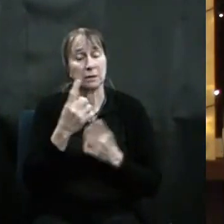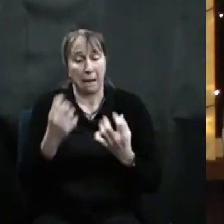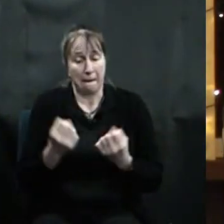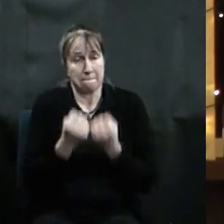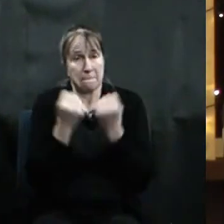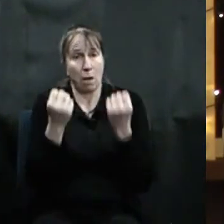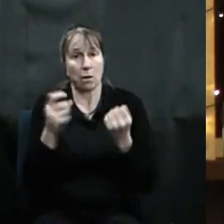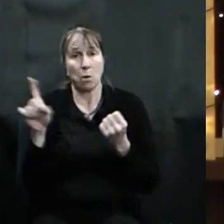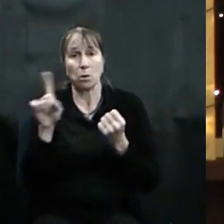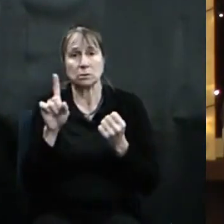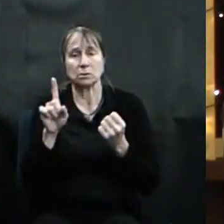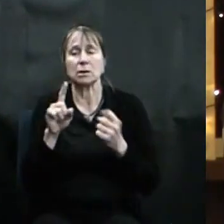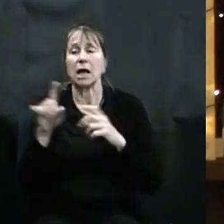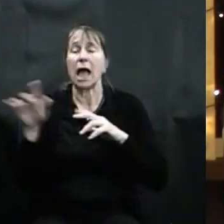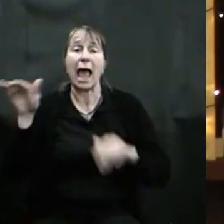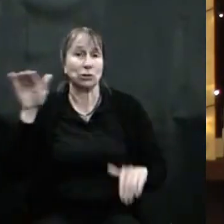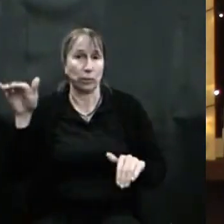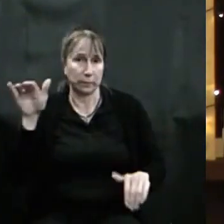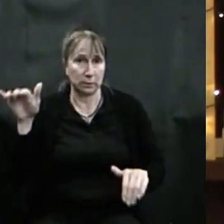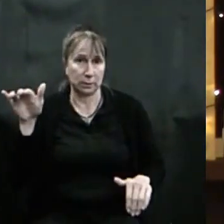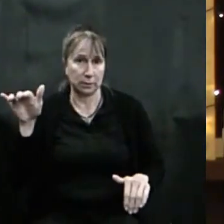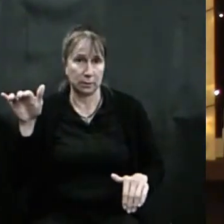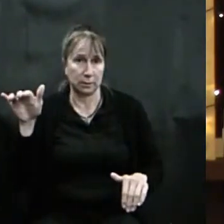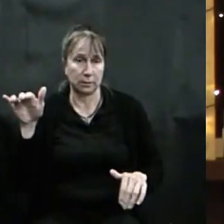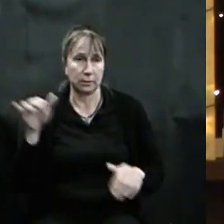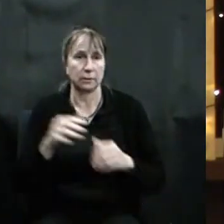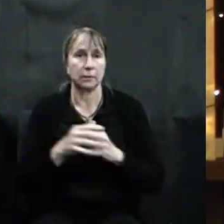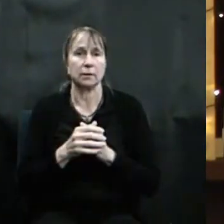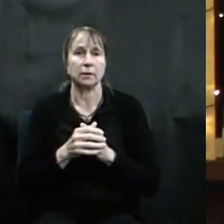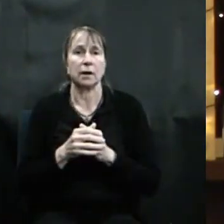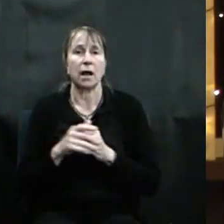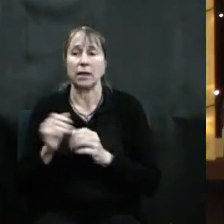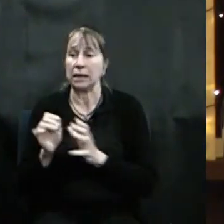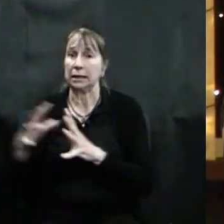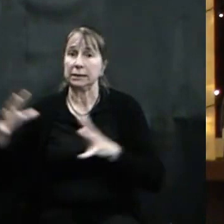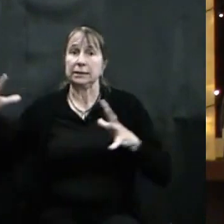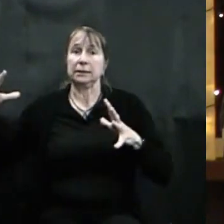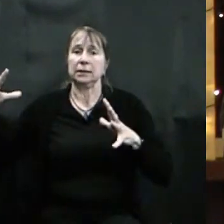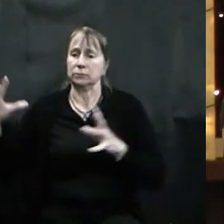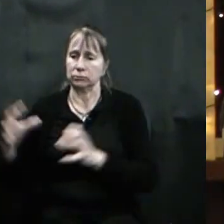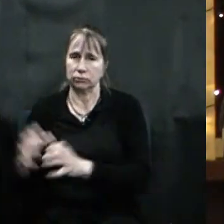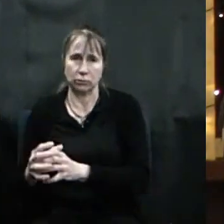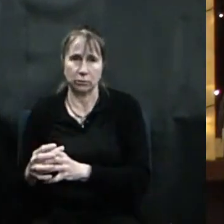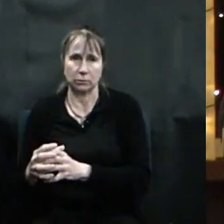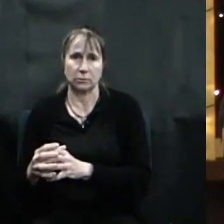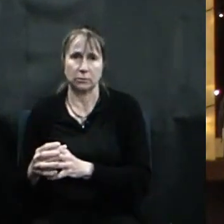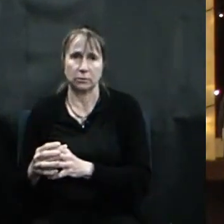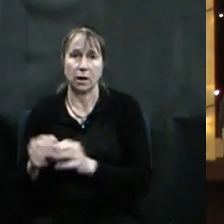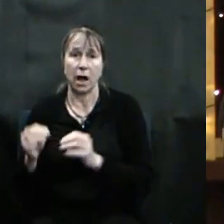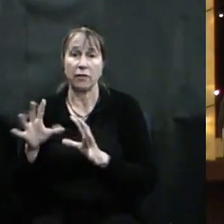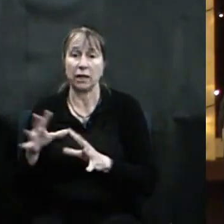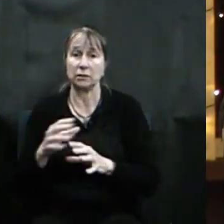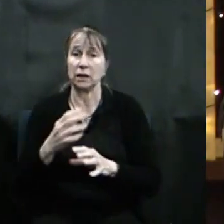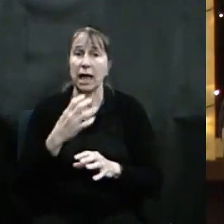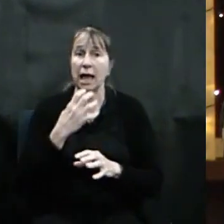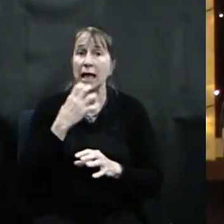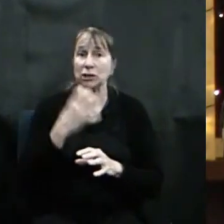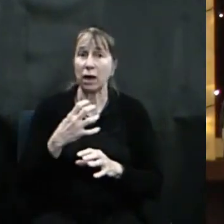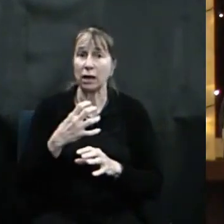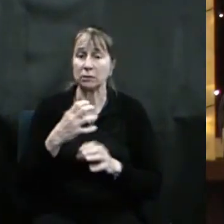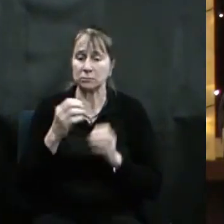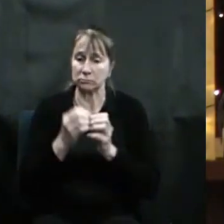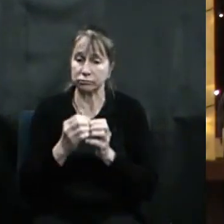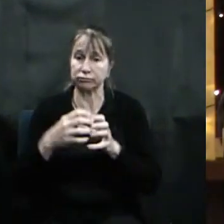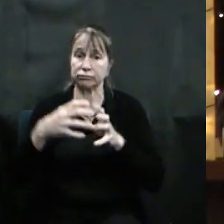the wayside, and Israel had their time in the sun. And a couple of hundred years before what happened in